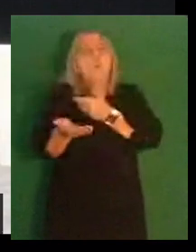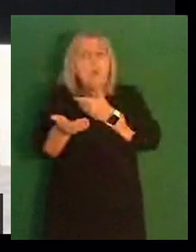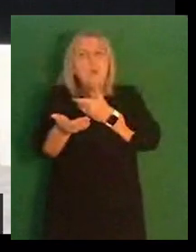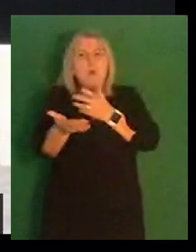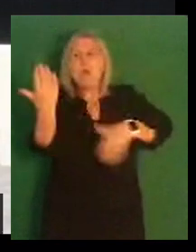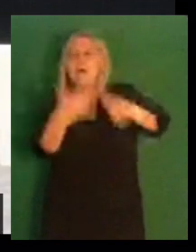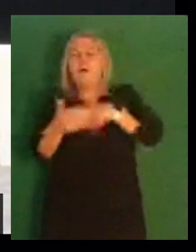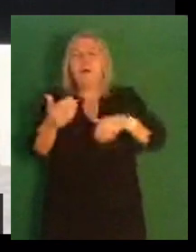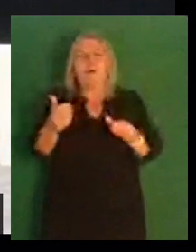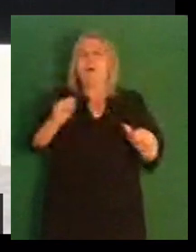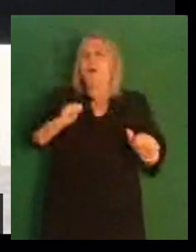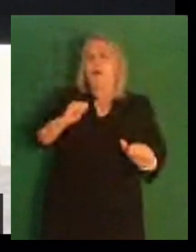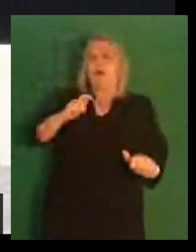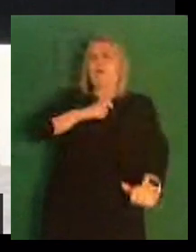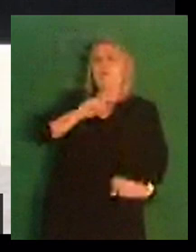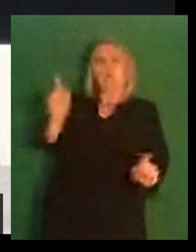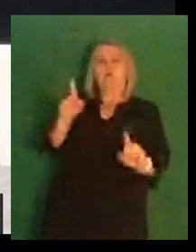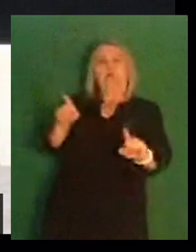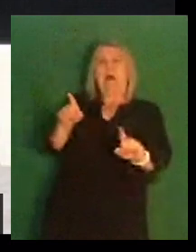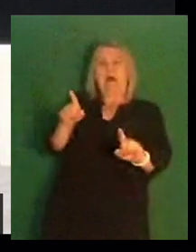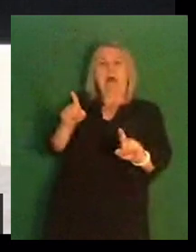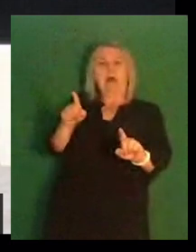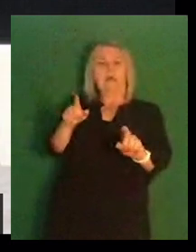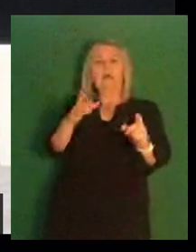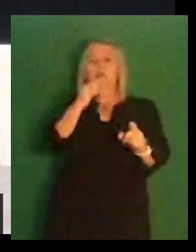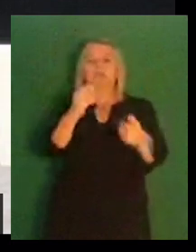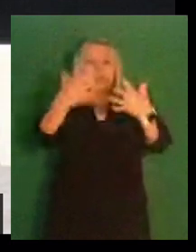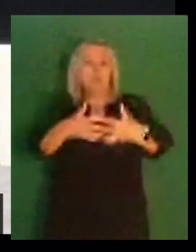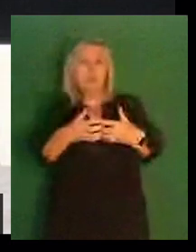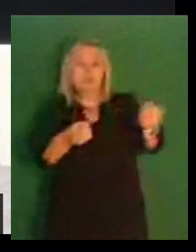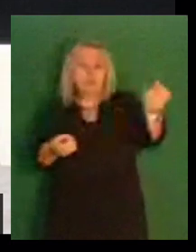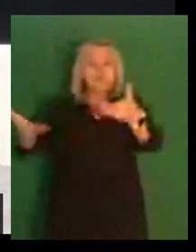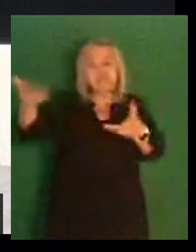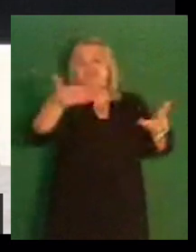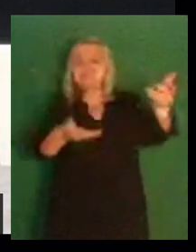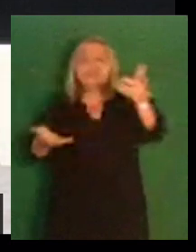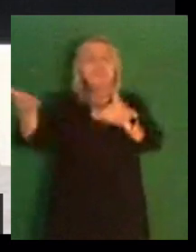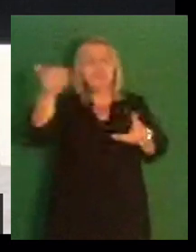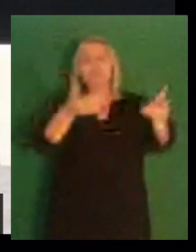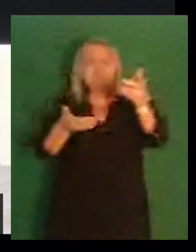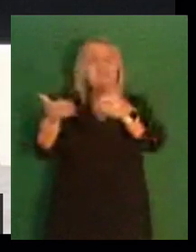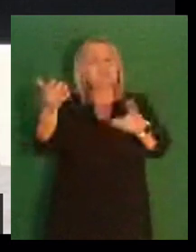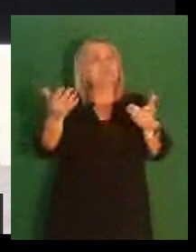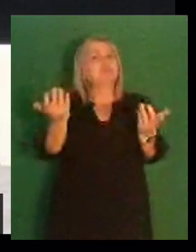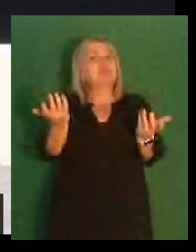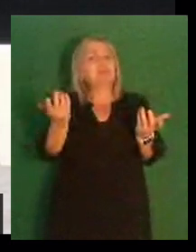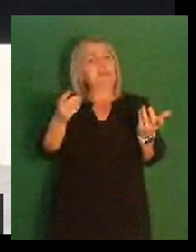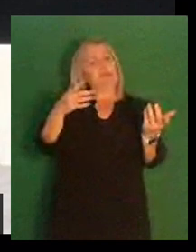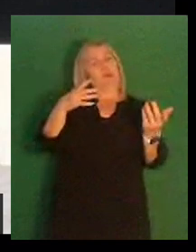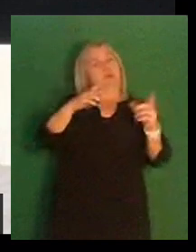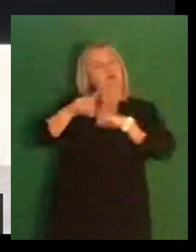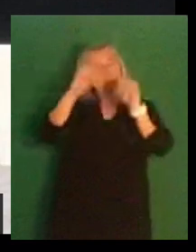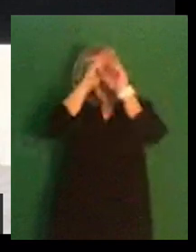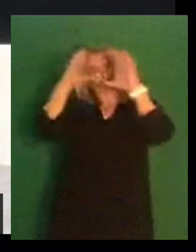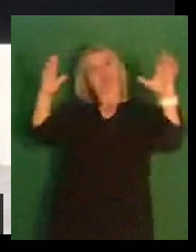you know, by bringing in interaction using technology that exists. So that's kind of what I'm trying to think about at the moment, and developing that